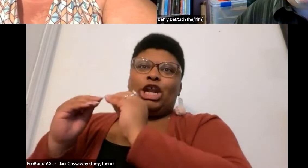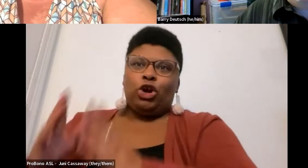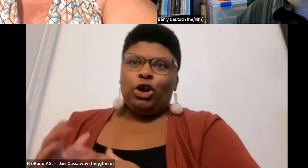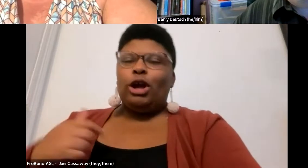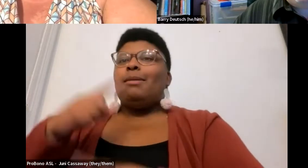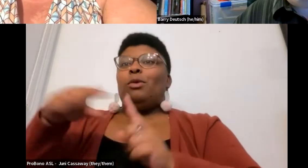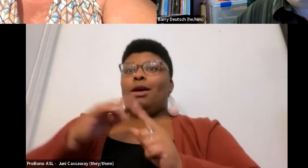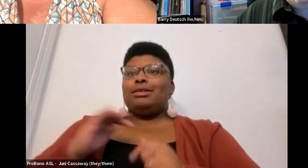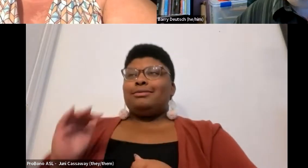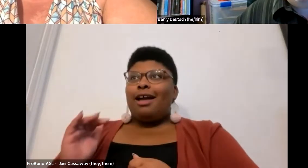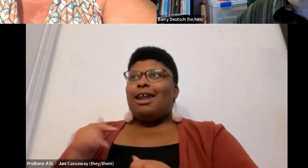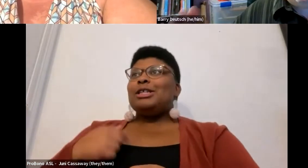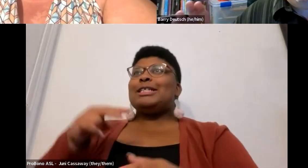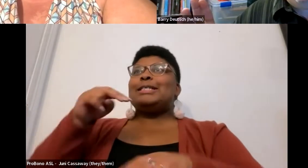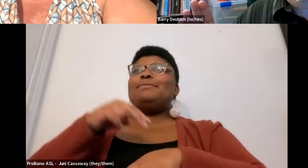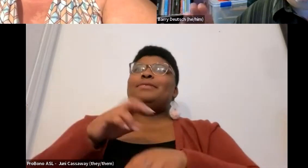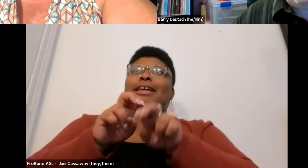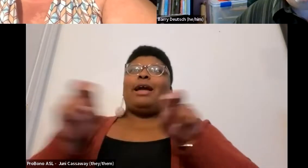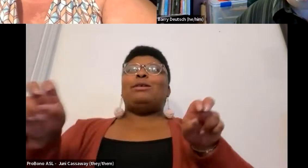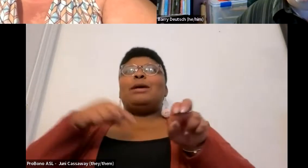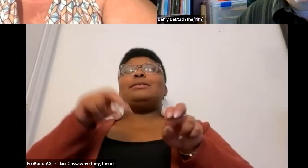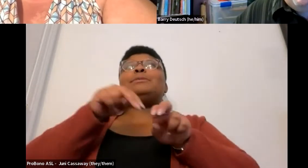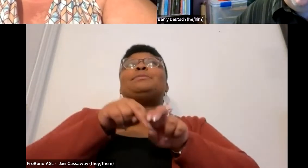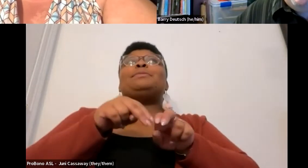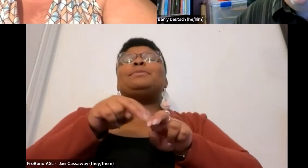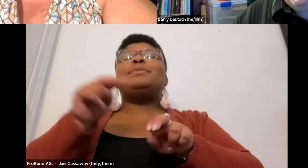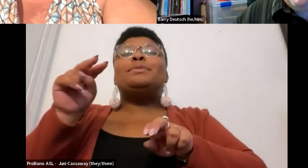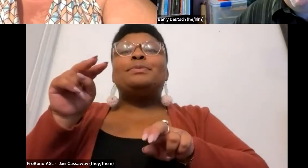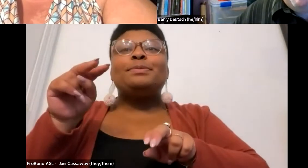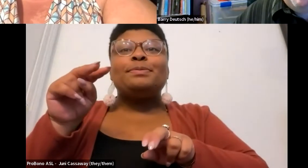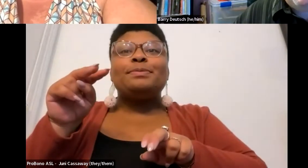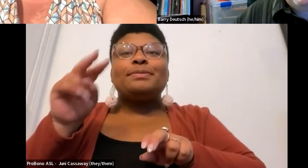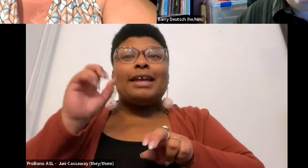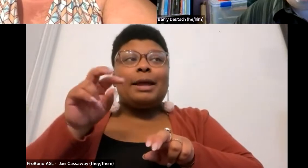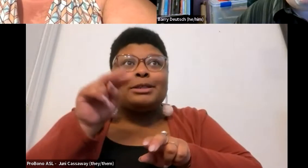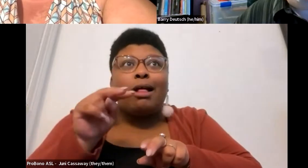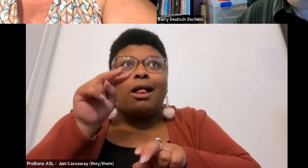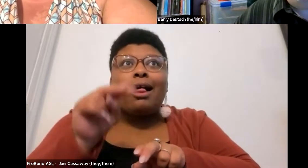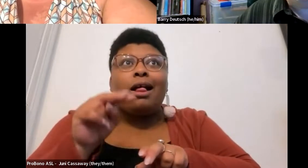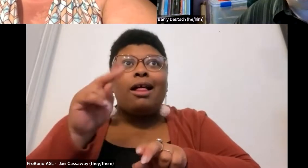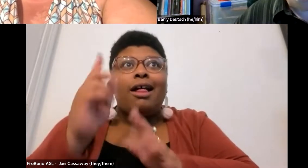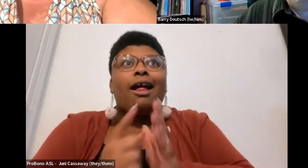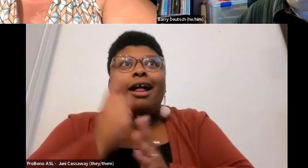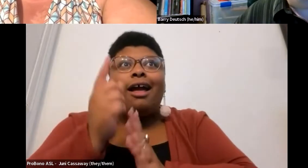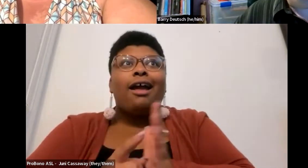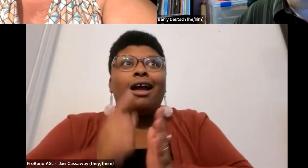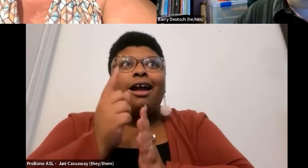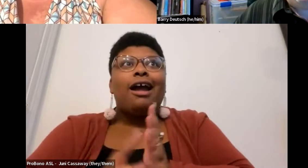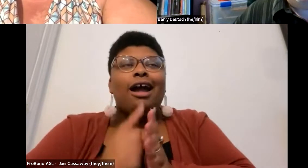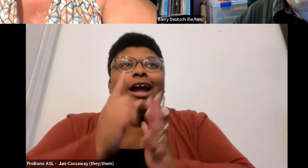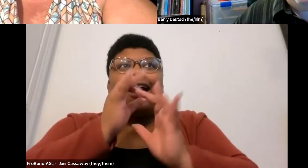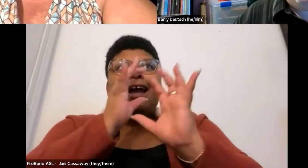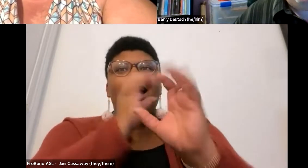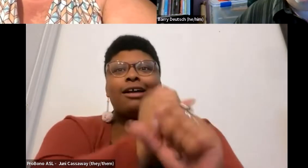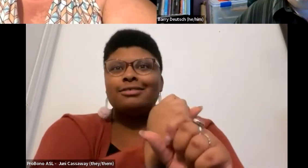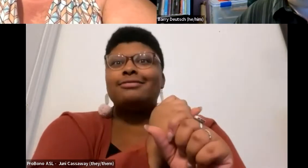just stand on the back of the couch, so I was tall enough to look at it, and stare at this thing for hours. And it was fascinating